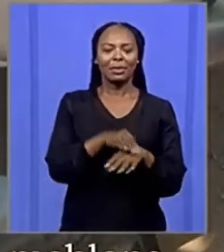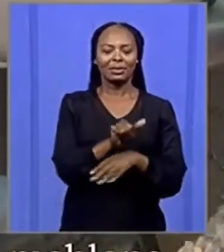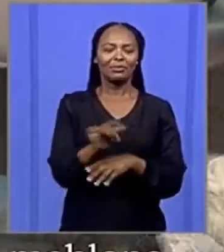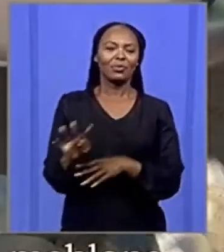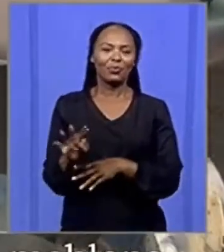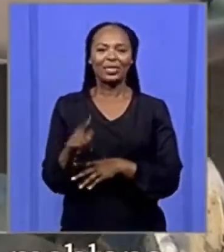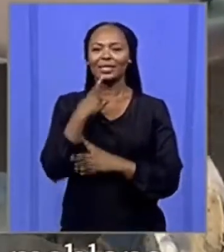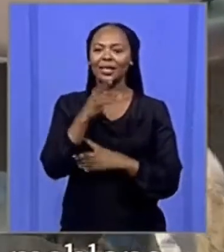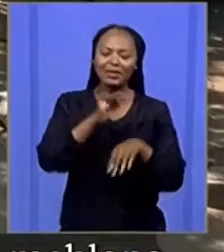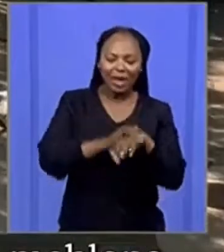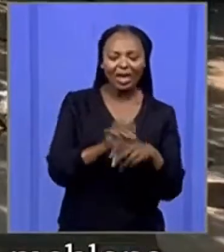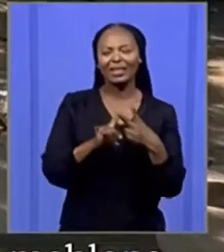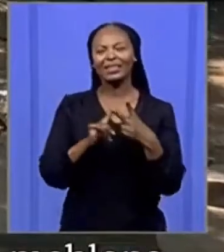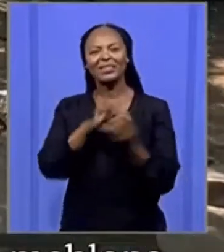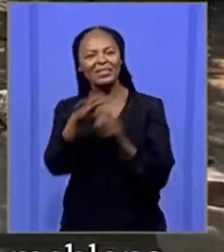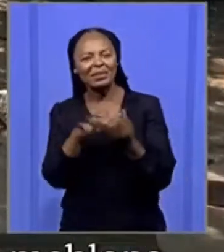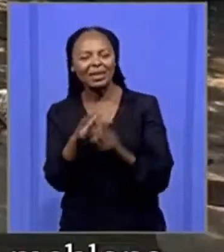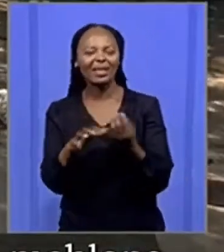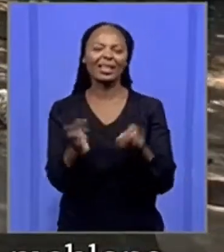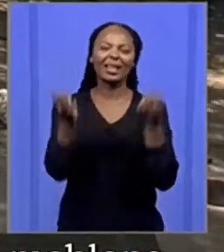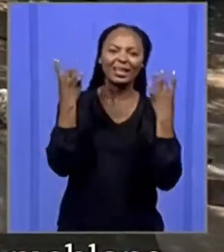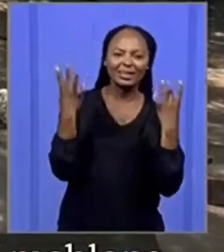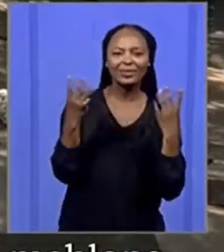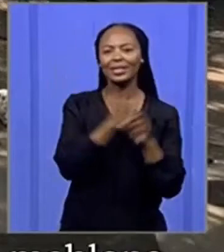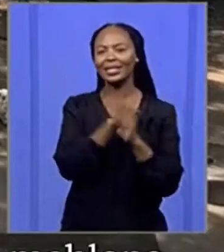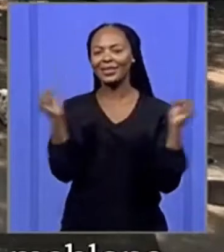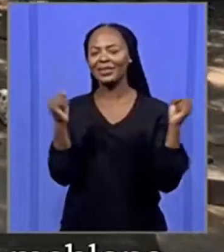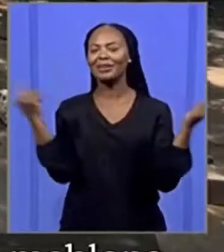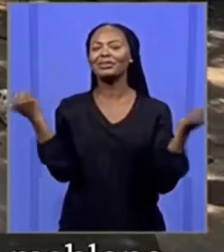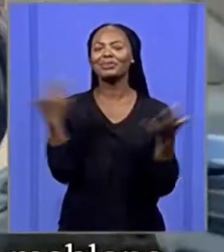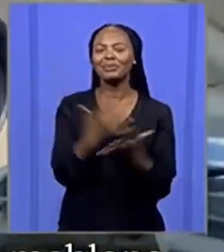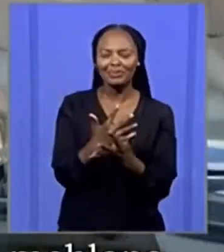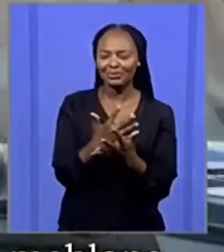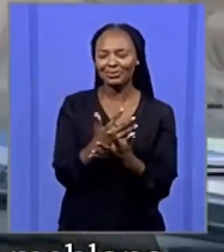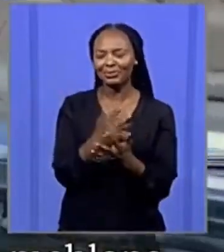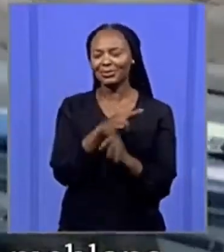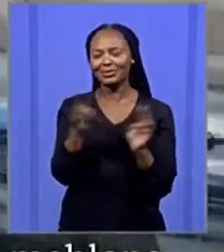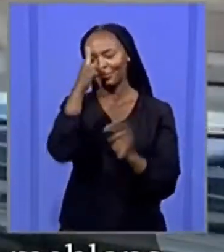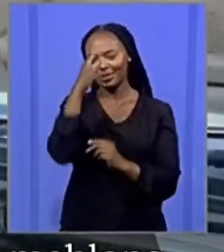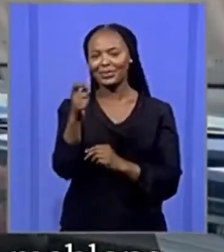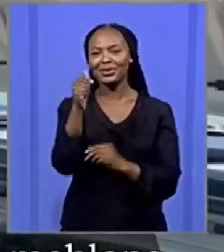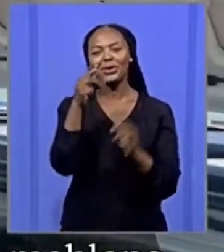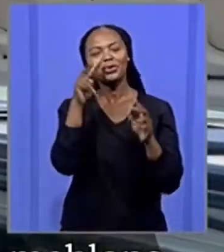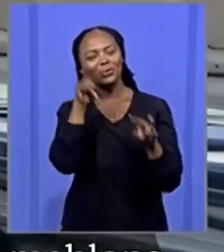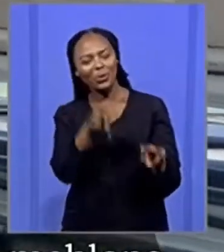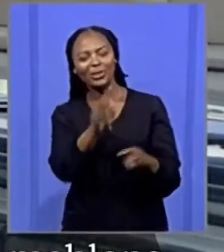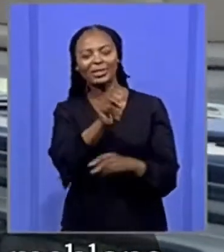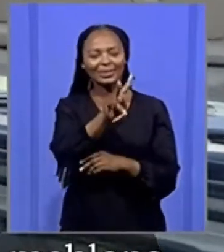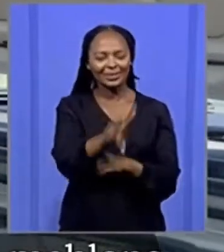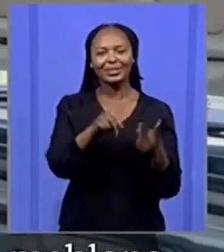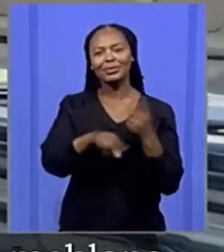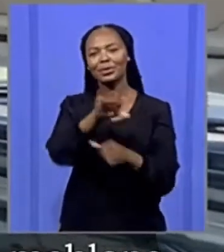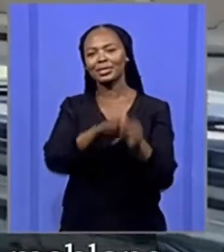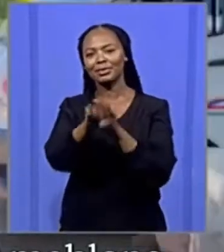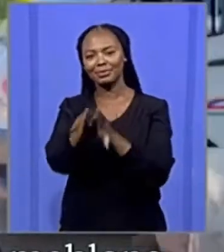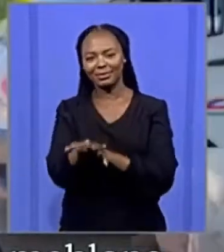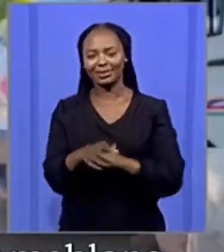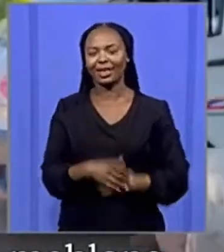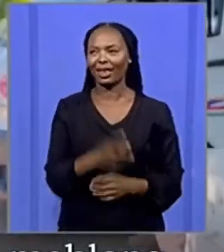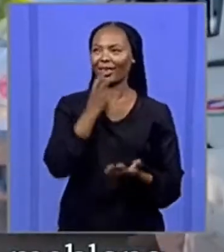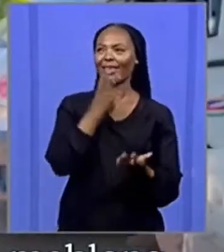le metswalle le batho ka kakaretšo ga se ba kgolwa mahlo a bona ge ba mmona televišeneng le go dikgokaganyo tša leago.